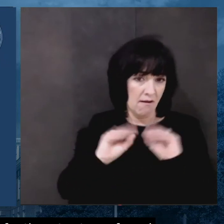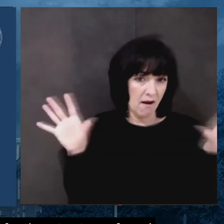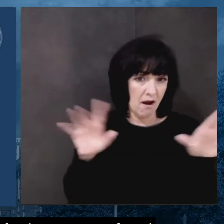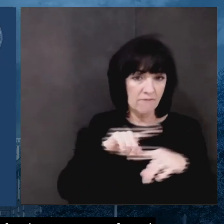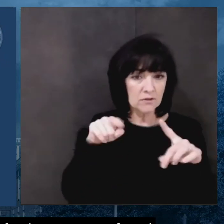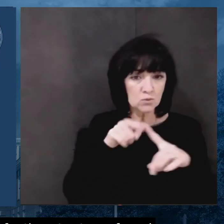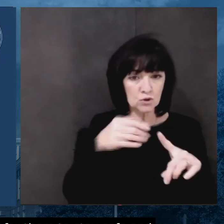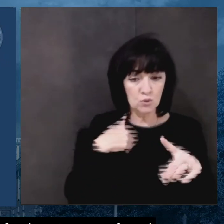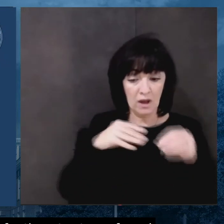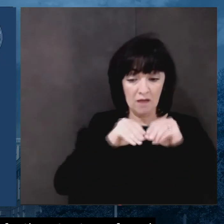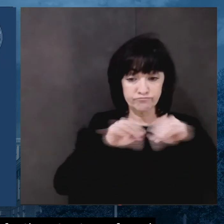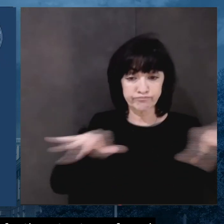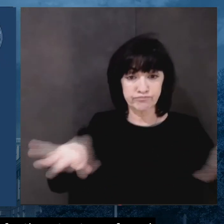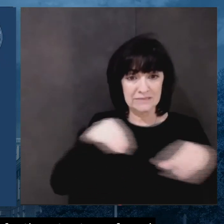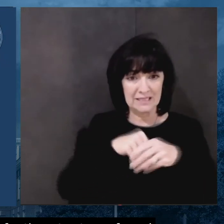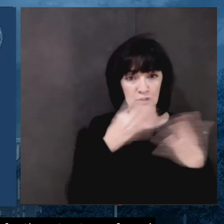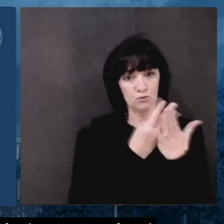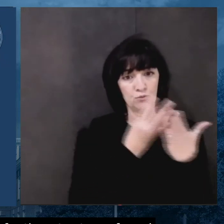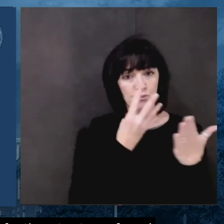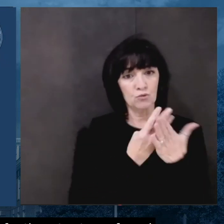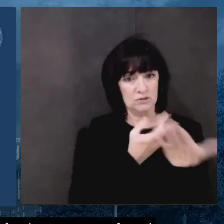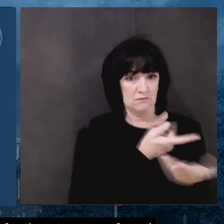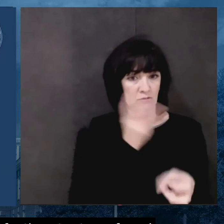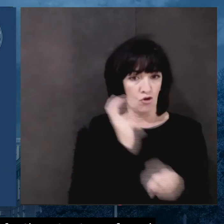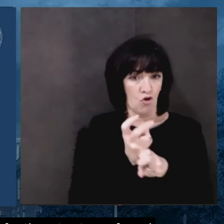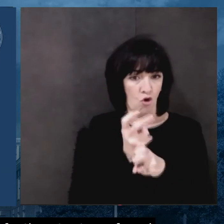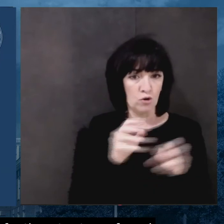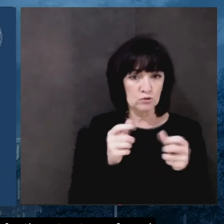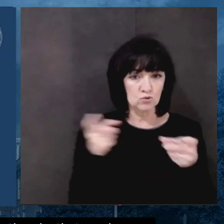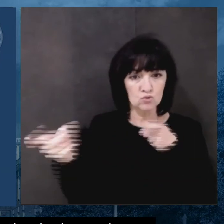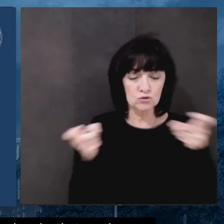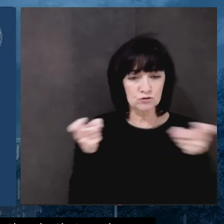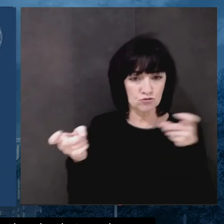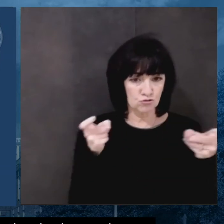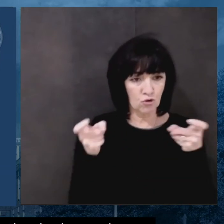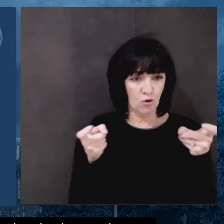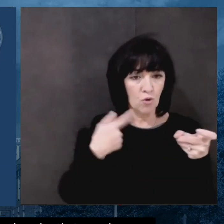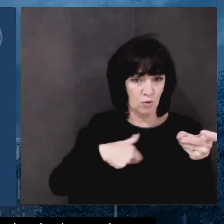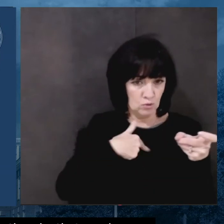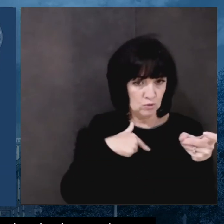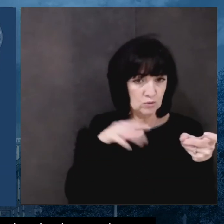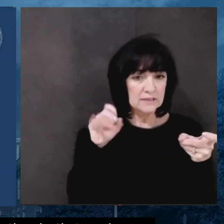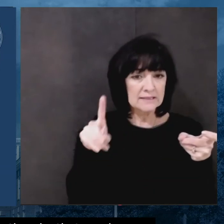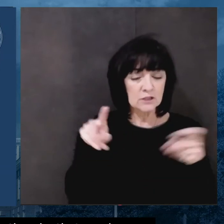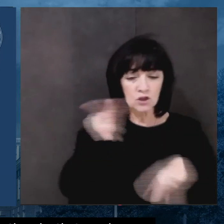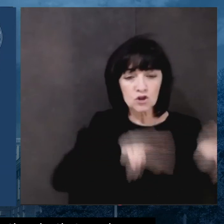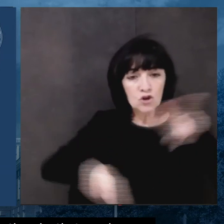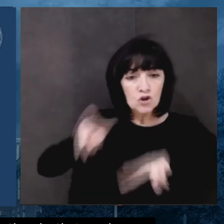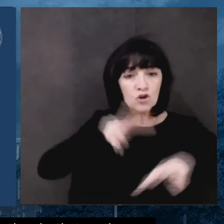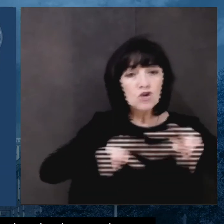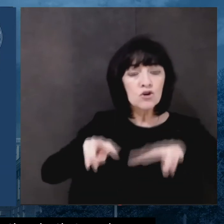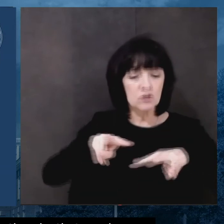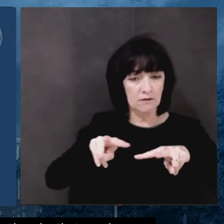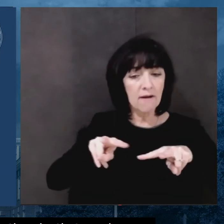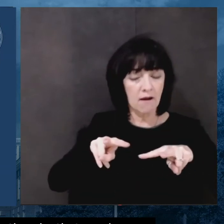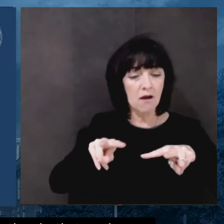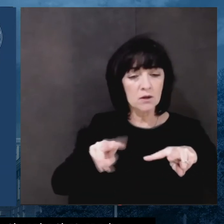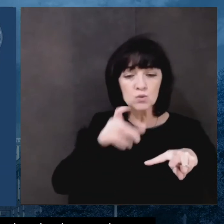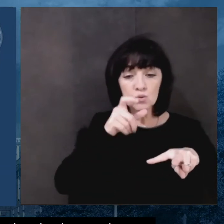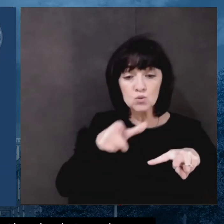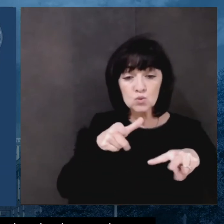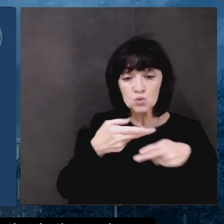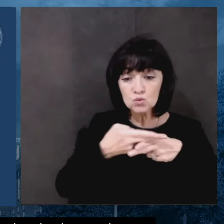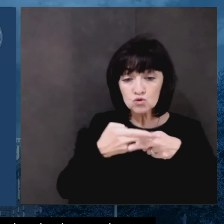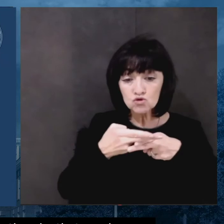outbreaks, they can be difficult to control. We do look at and have looked at releasing, and we have